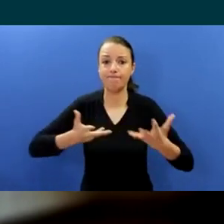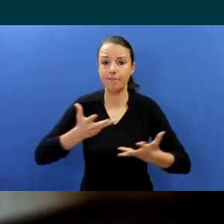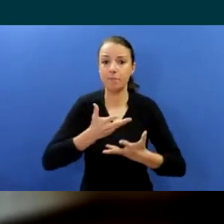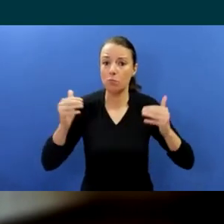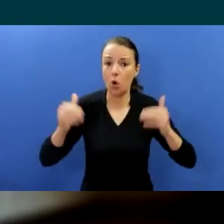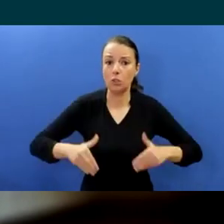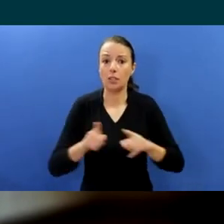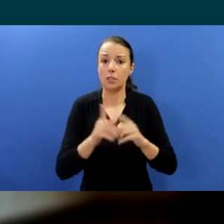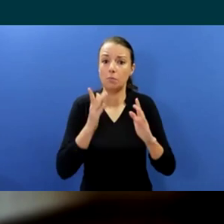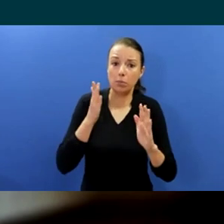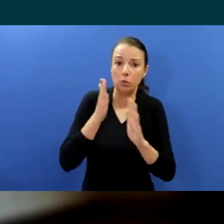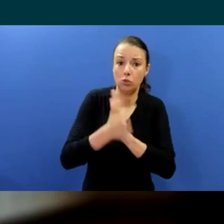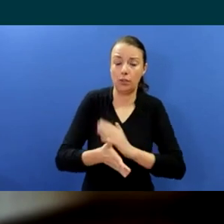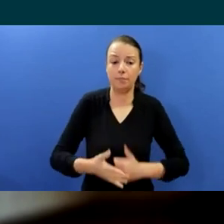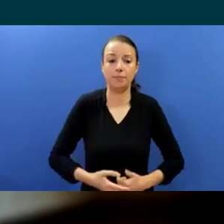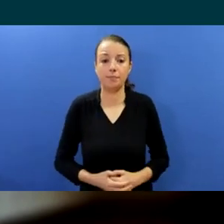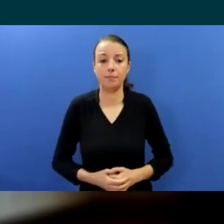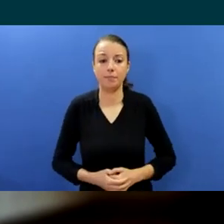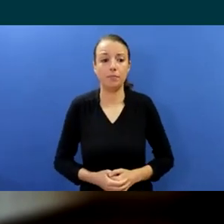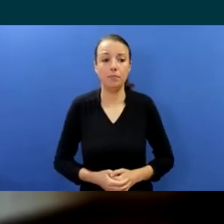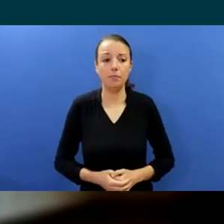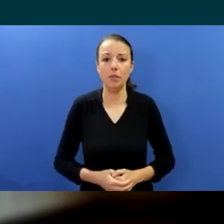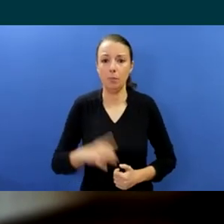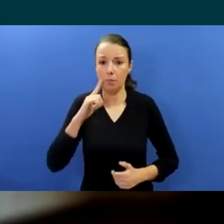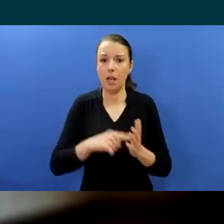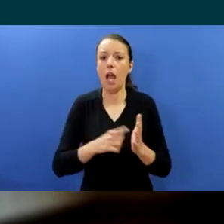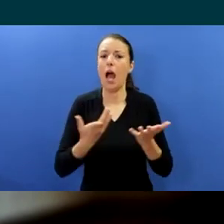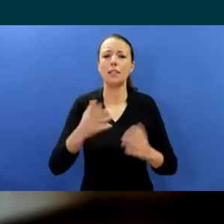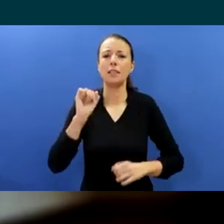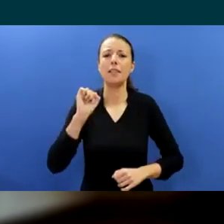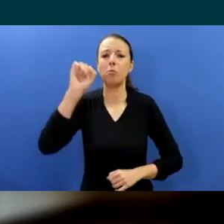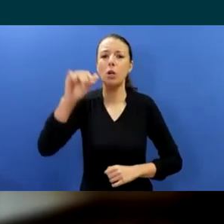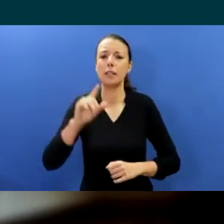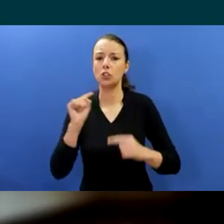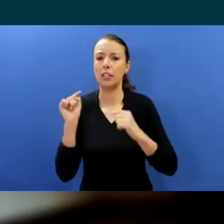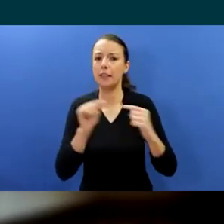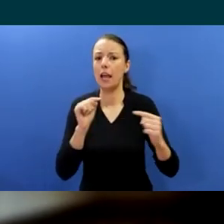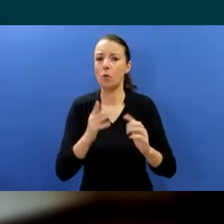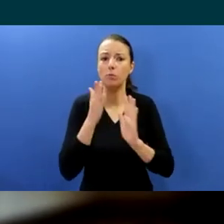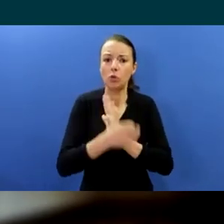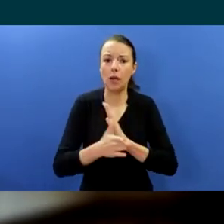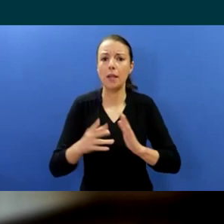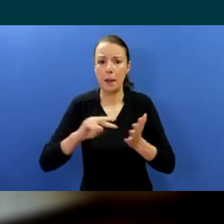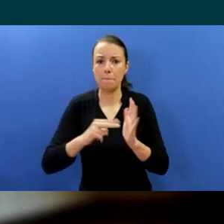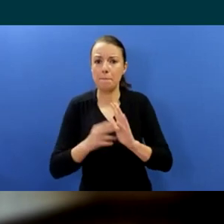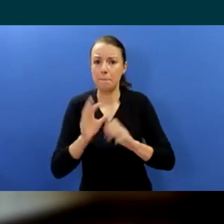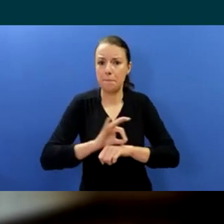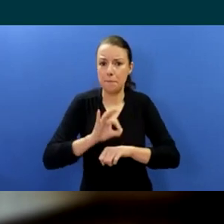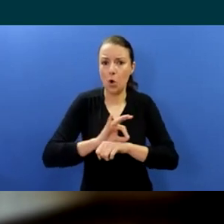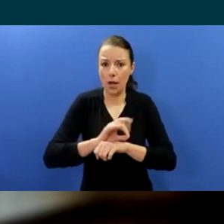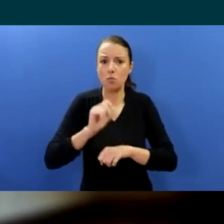dialogue within urban planning projects. So we have all these levels of participation which kind of